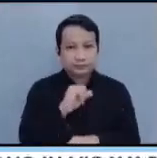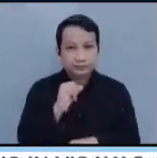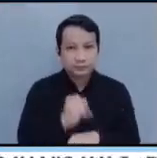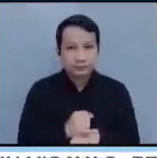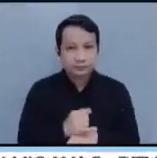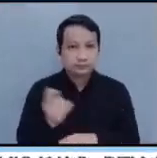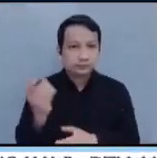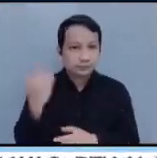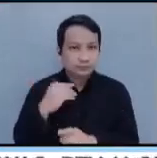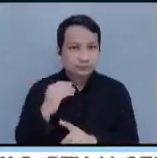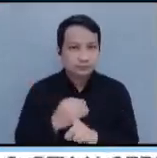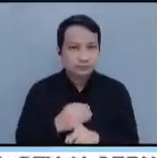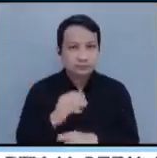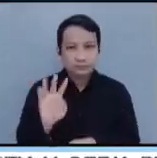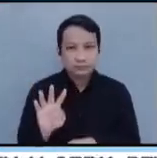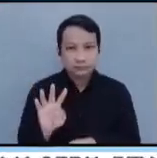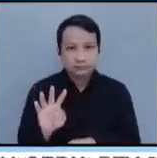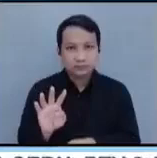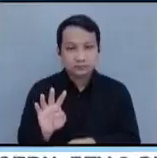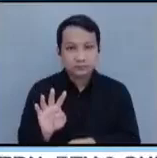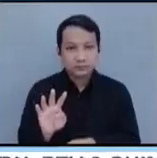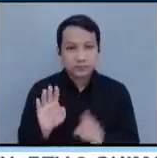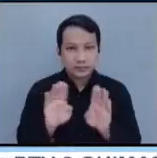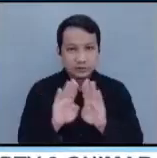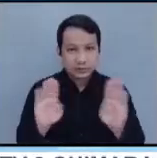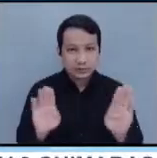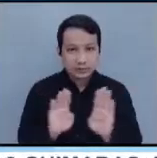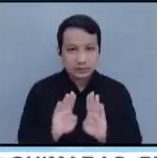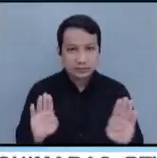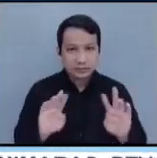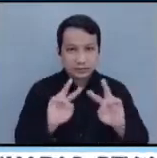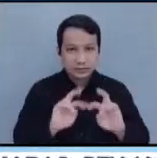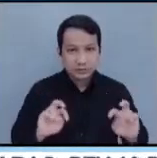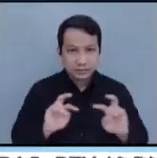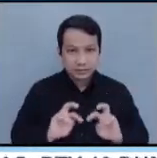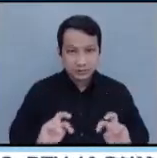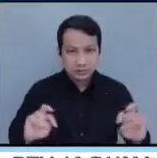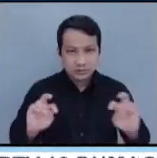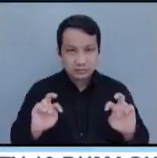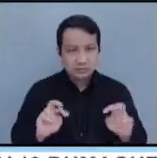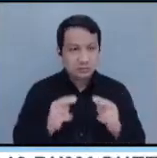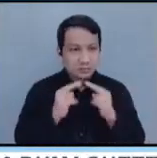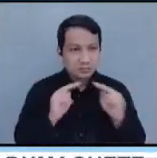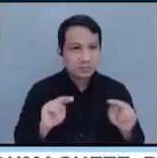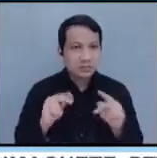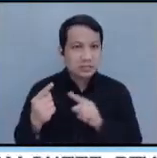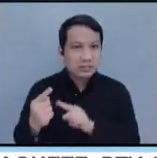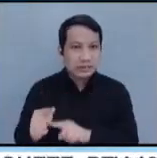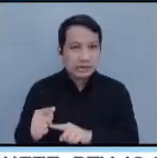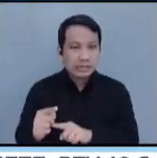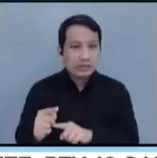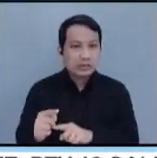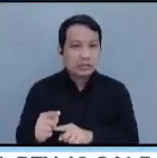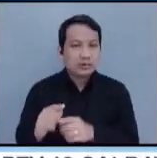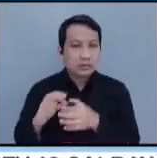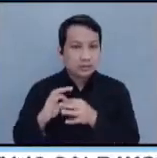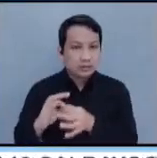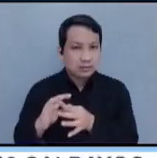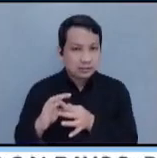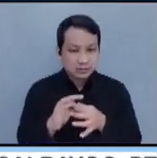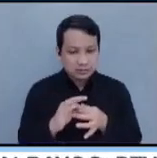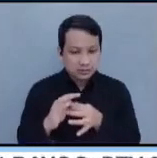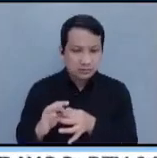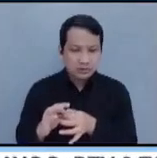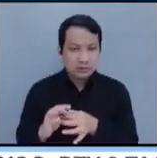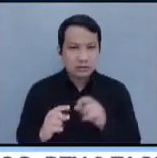4 pa lang ay nagbukas na sila ng imbestigasyon ng mabalitaan ng insidente at nakikipagtulungan na rin sila sa mga